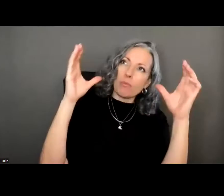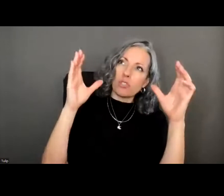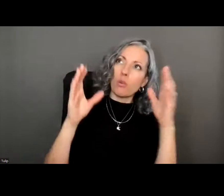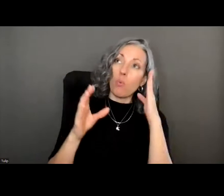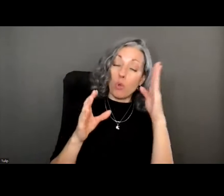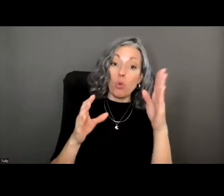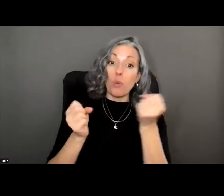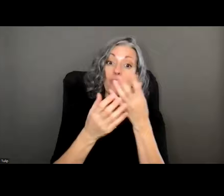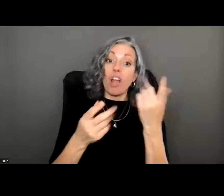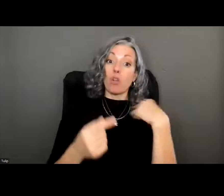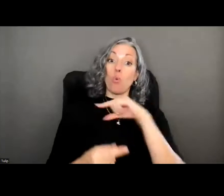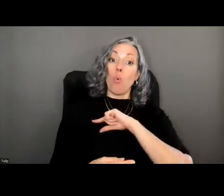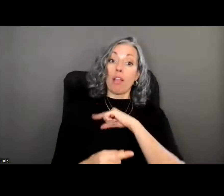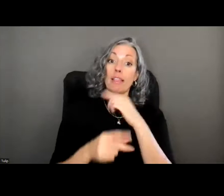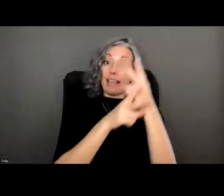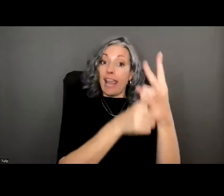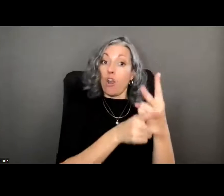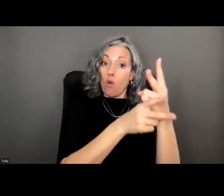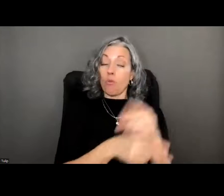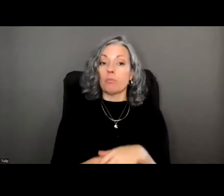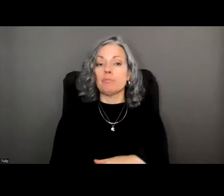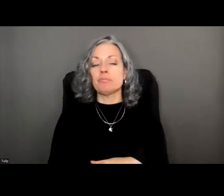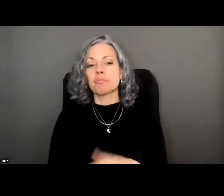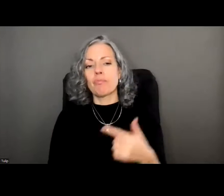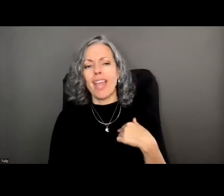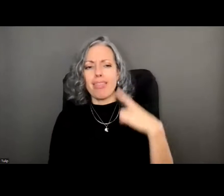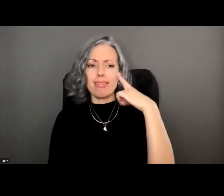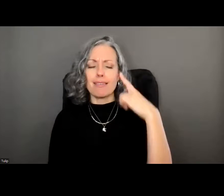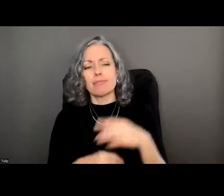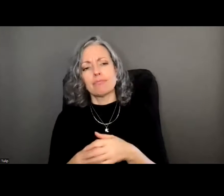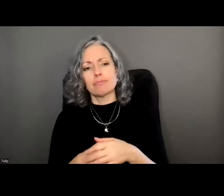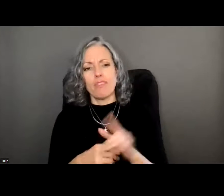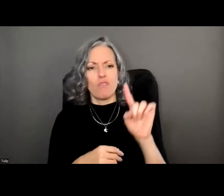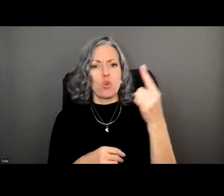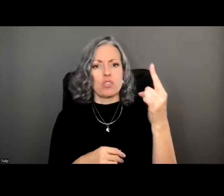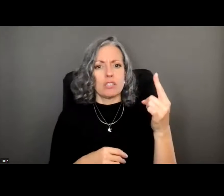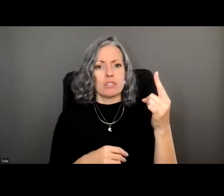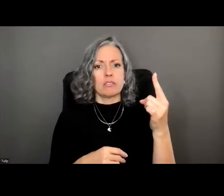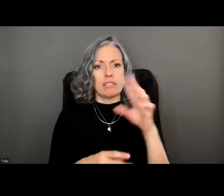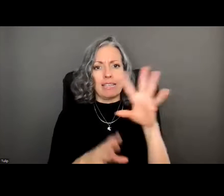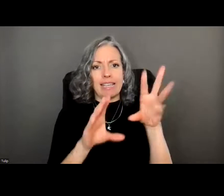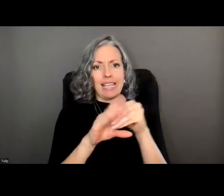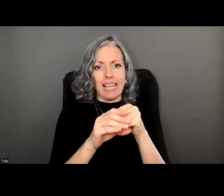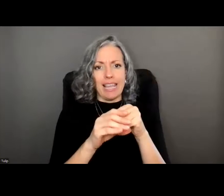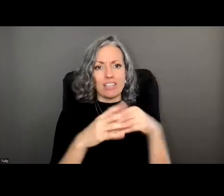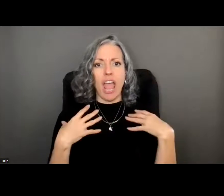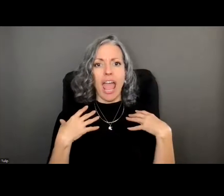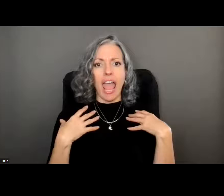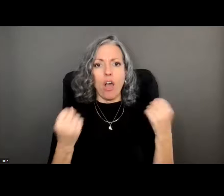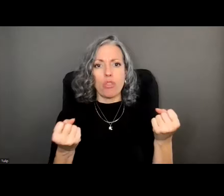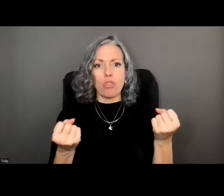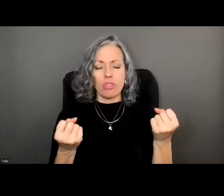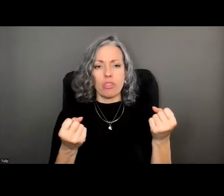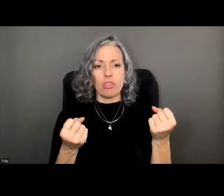be providing quality care. I think, so the first one is engage healthcare settings outside of primary